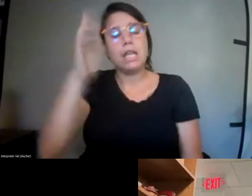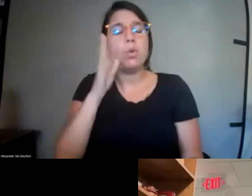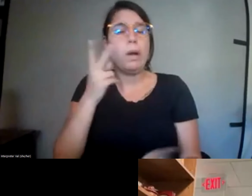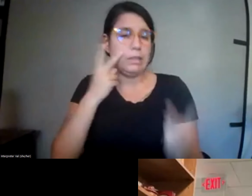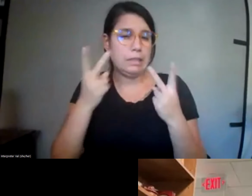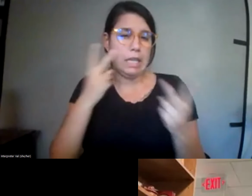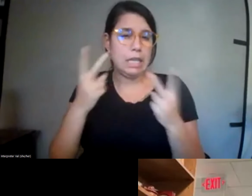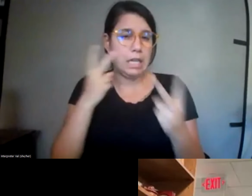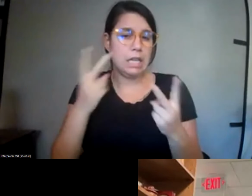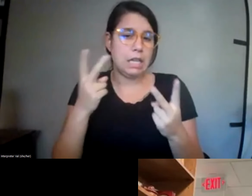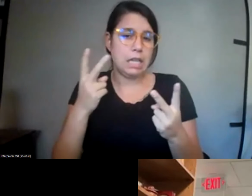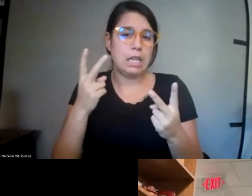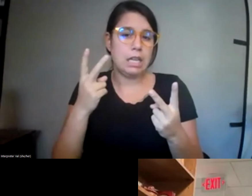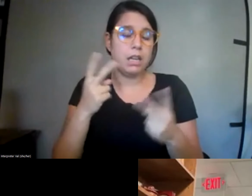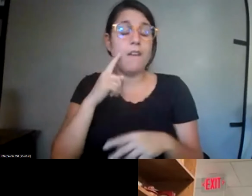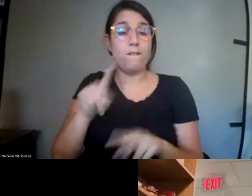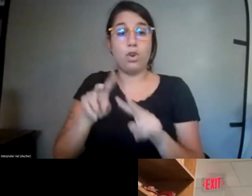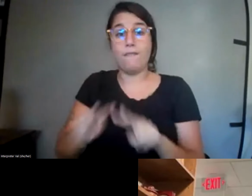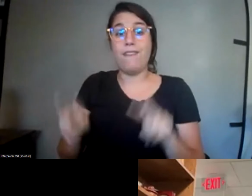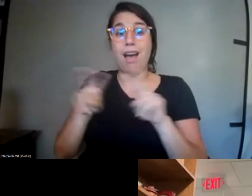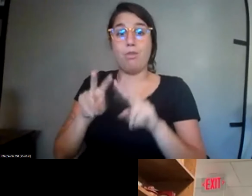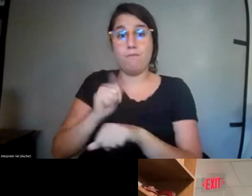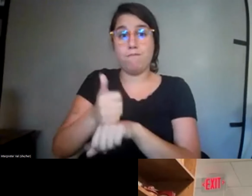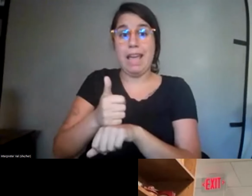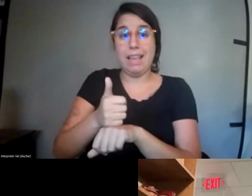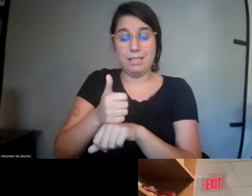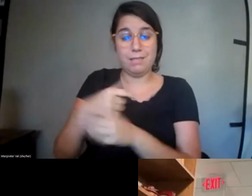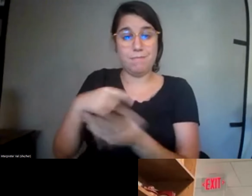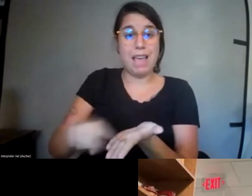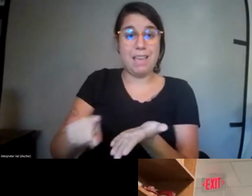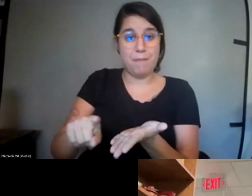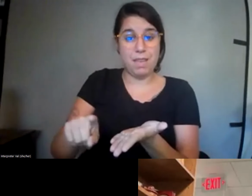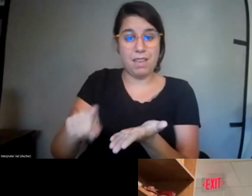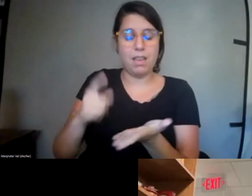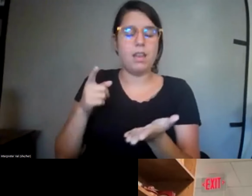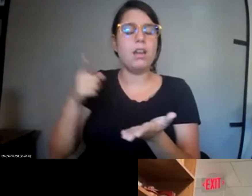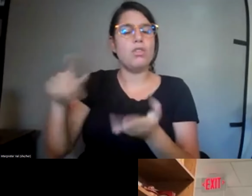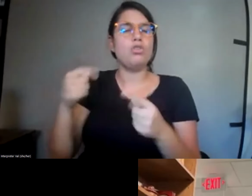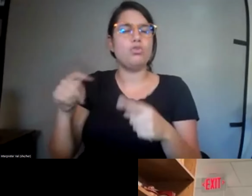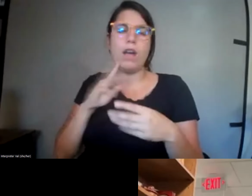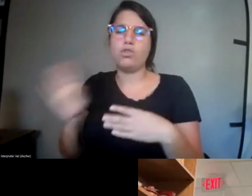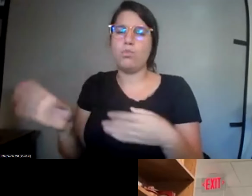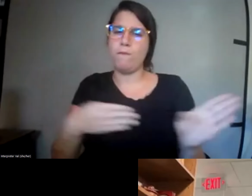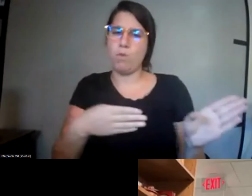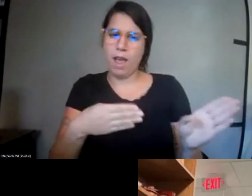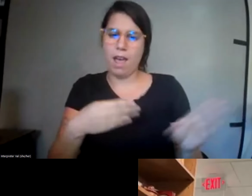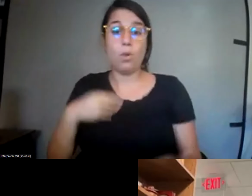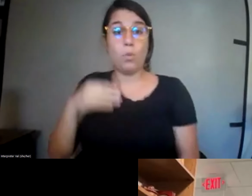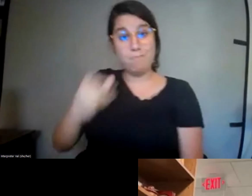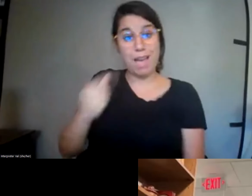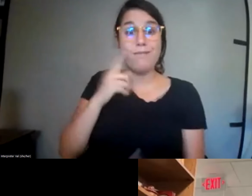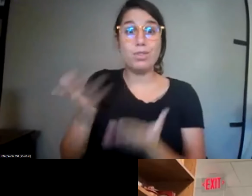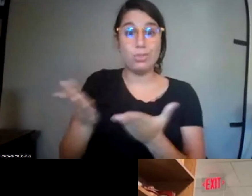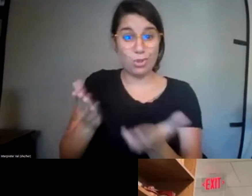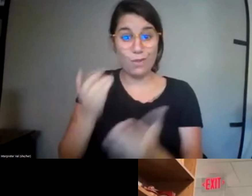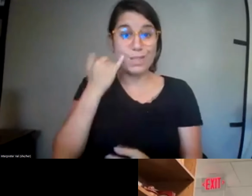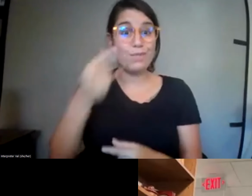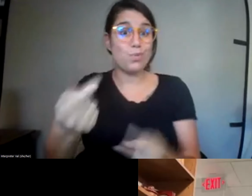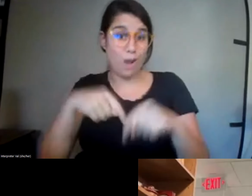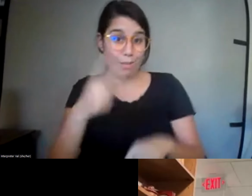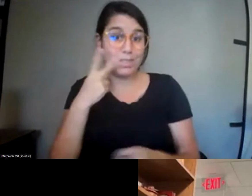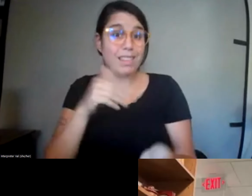that under the value-based payments, that they are looking at trying to move away from, we'll pay for your service if you come in and see